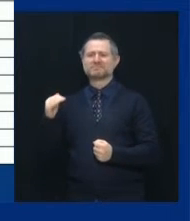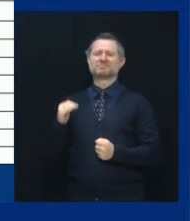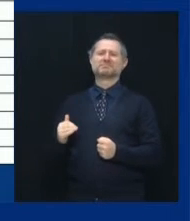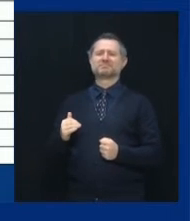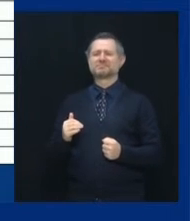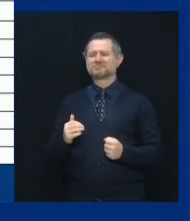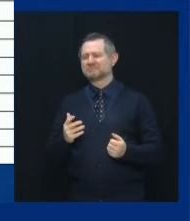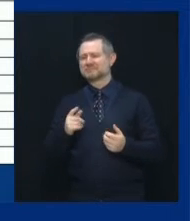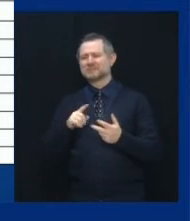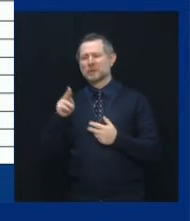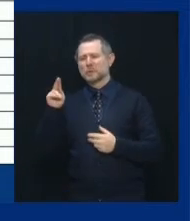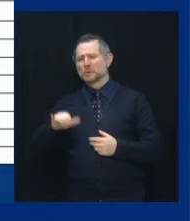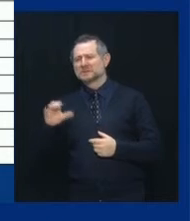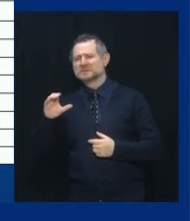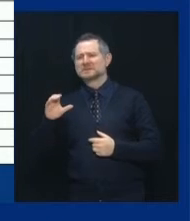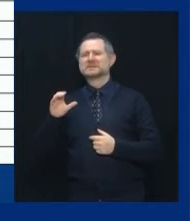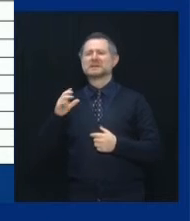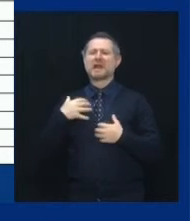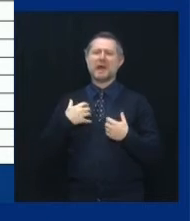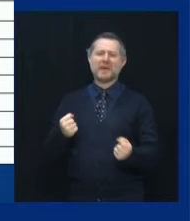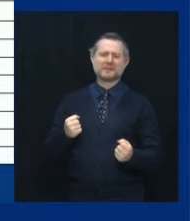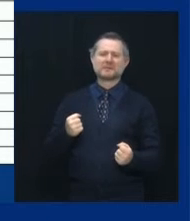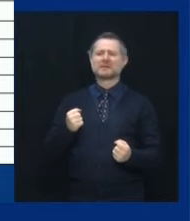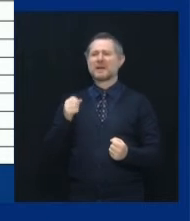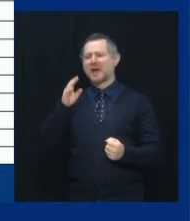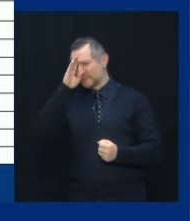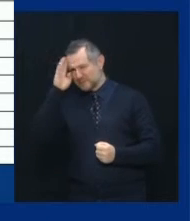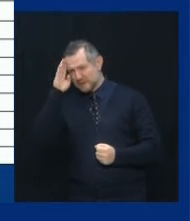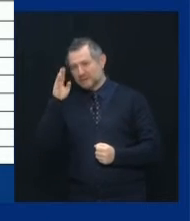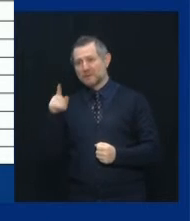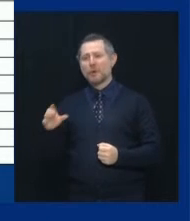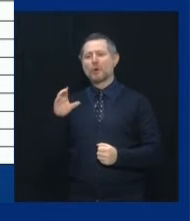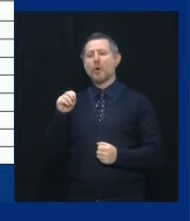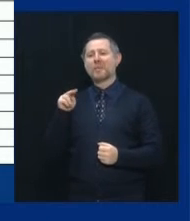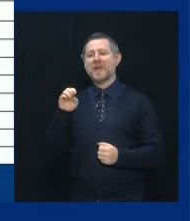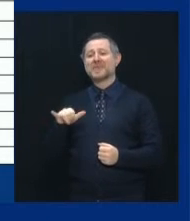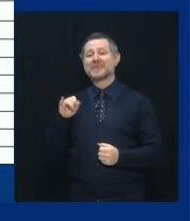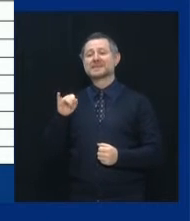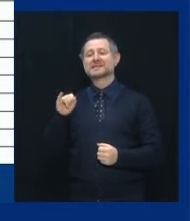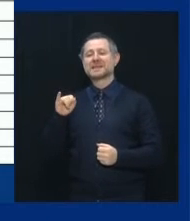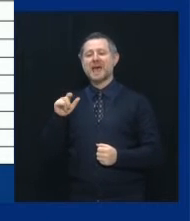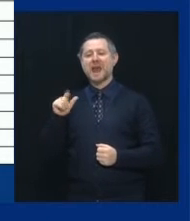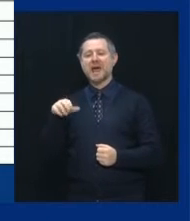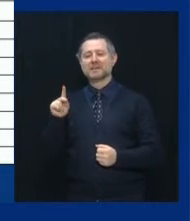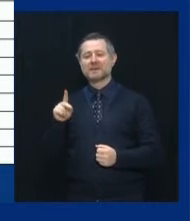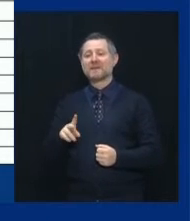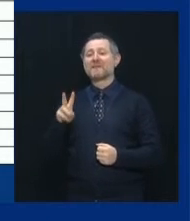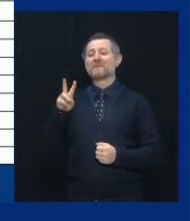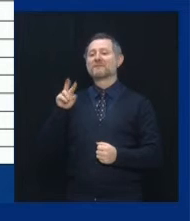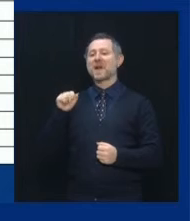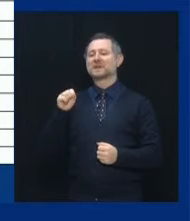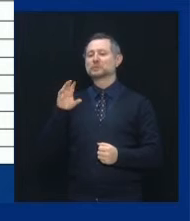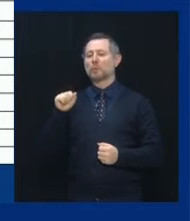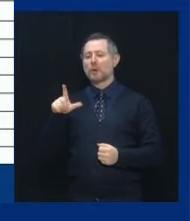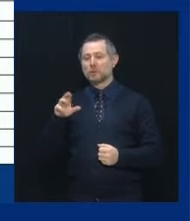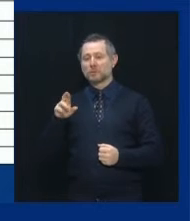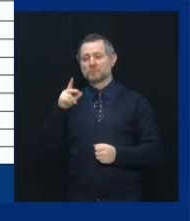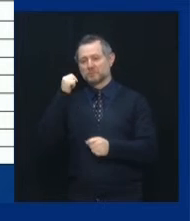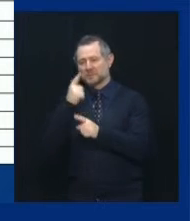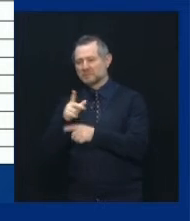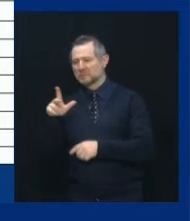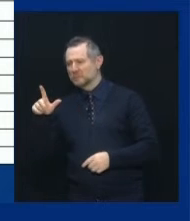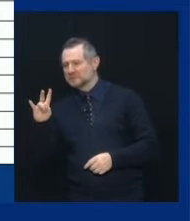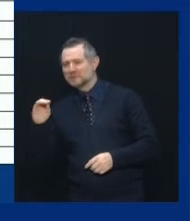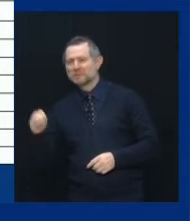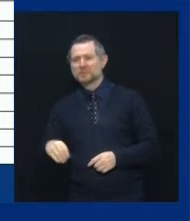York City Health and Hospitals, Coney Island, 34. Vassar Brothers, 37. Carthage Hospital, 39.